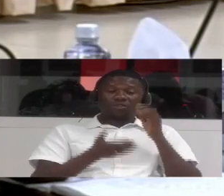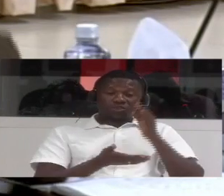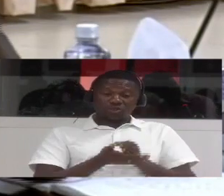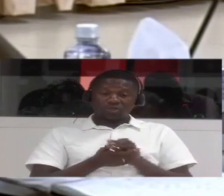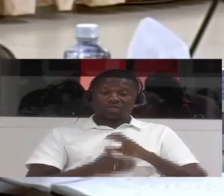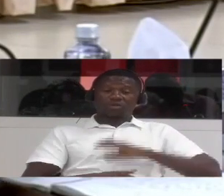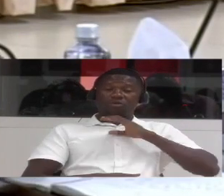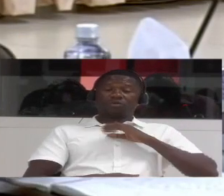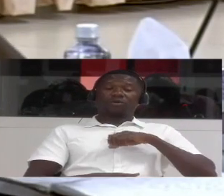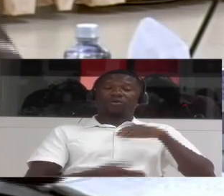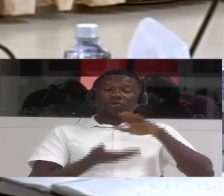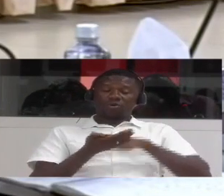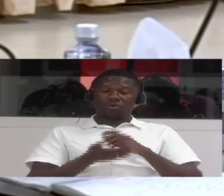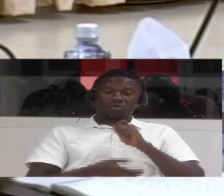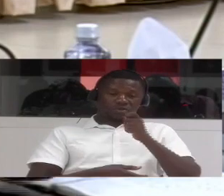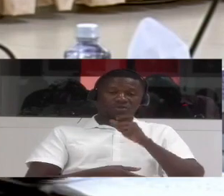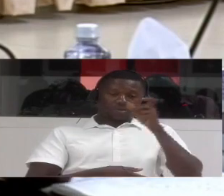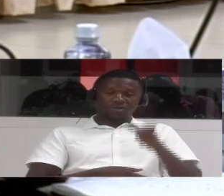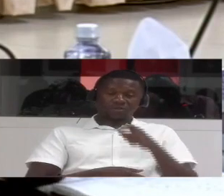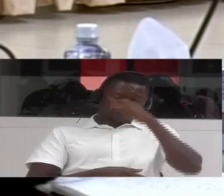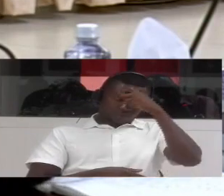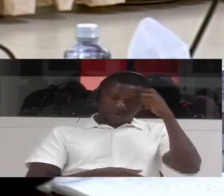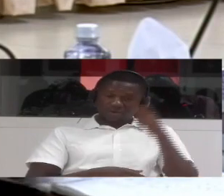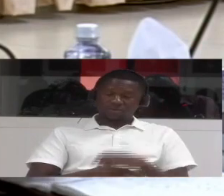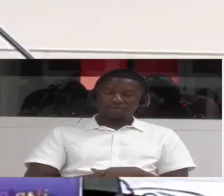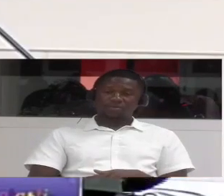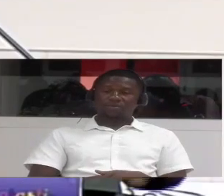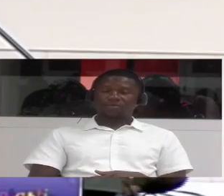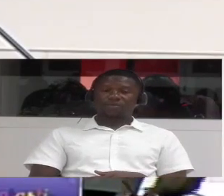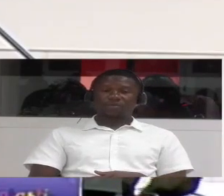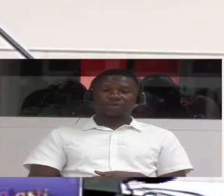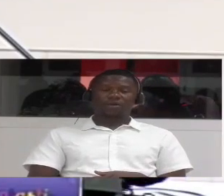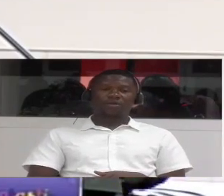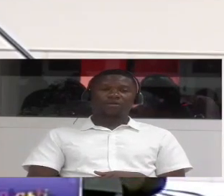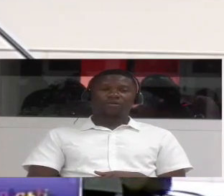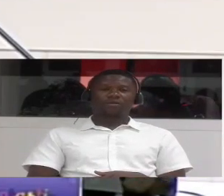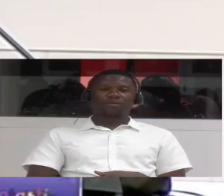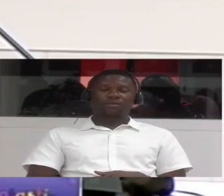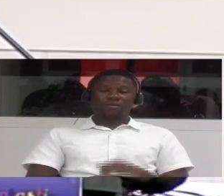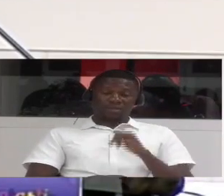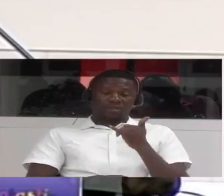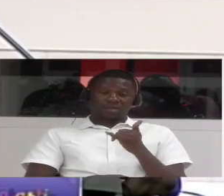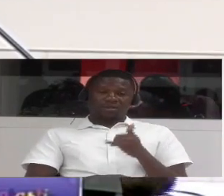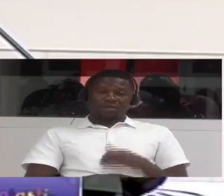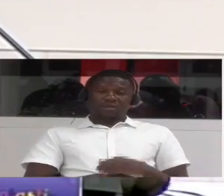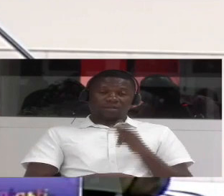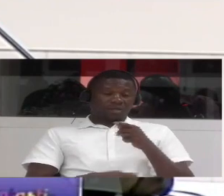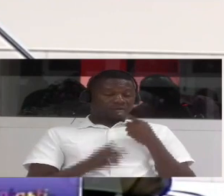journalism. Yes, so to that particular question, so the thing is, I think